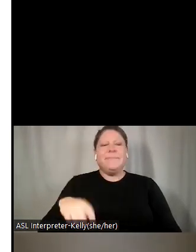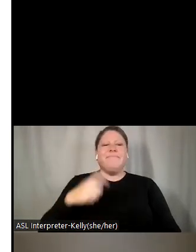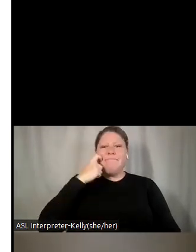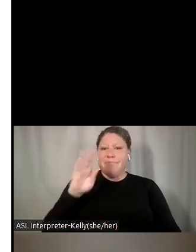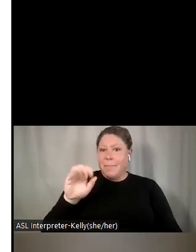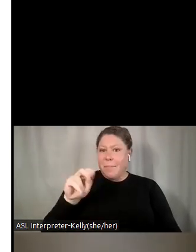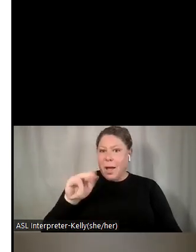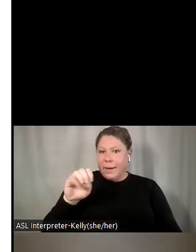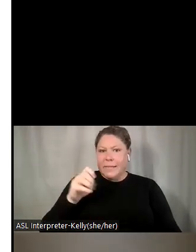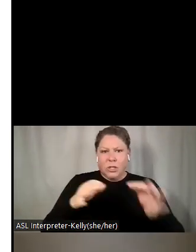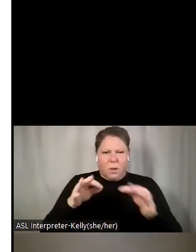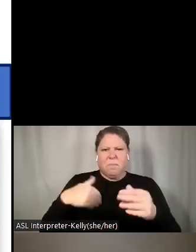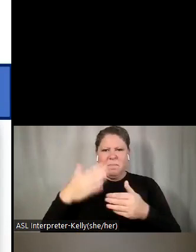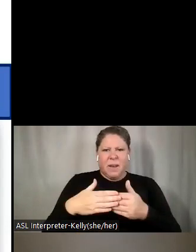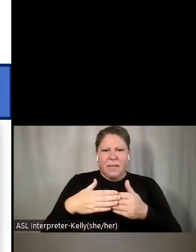if you can go to the next slide, please.